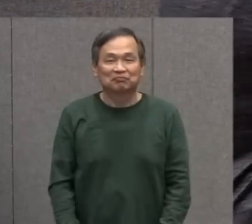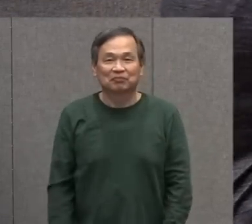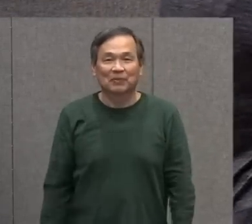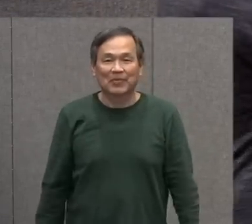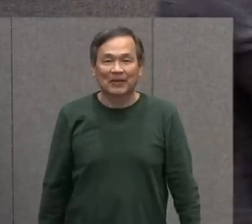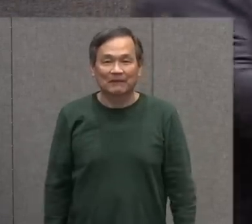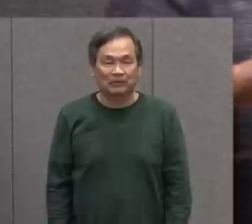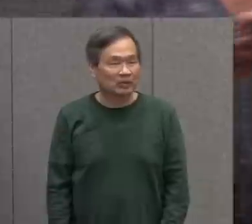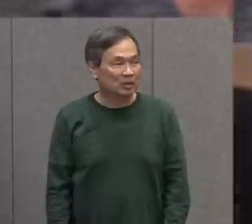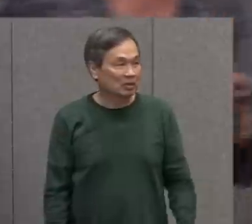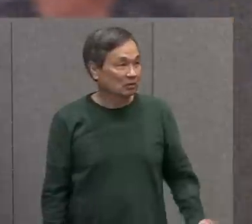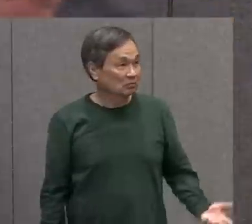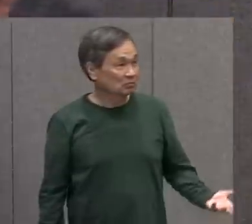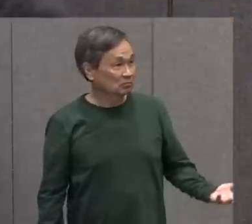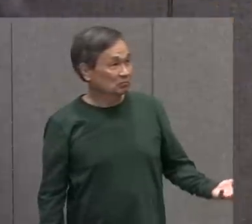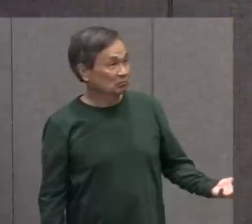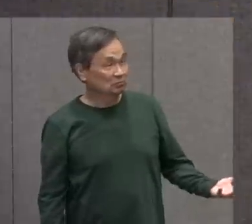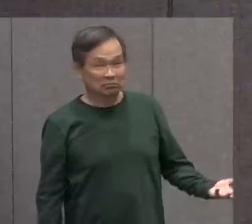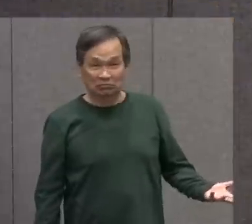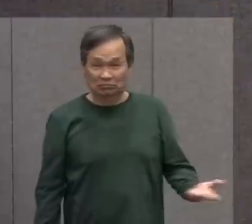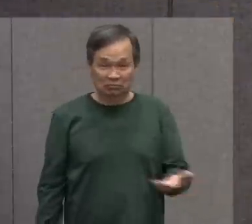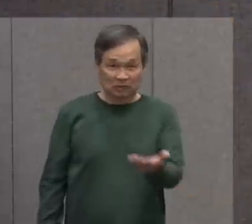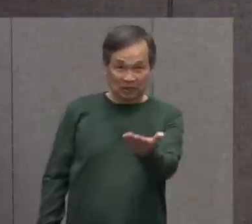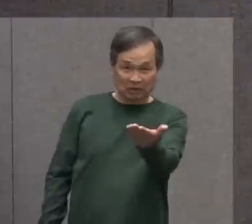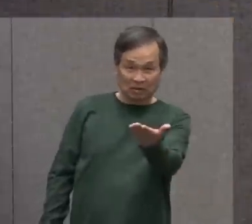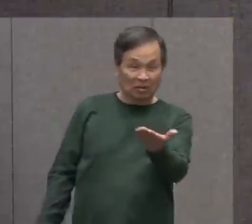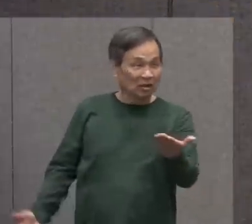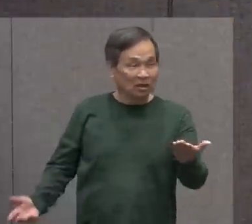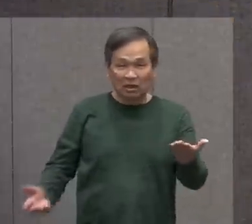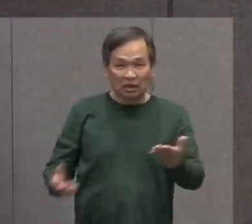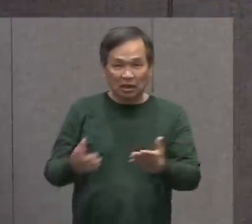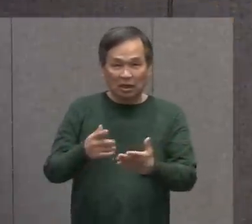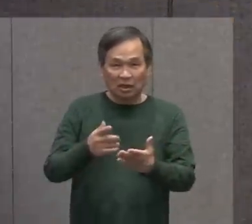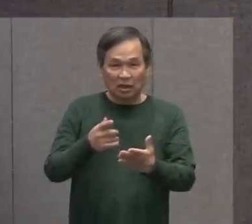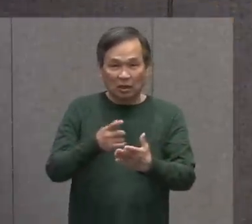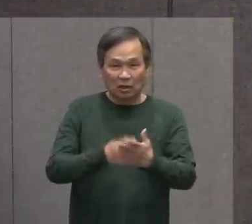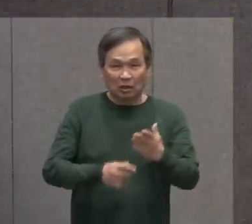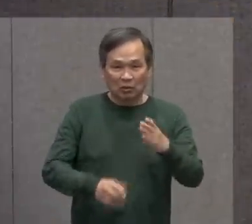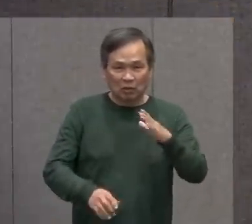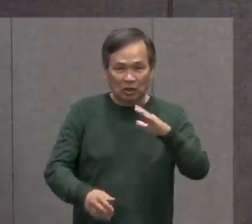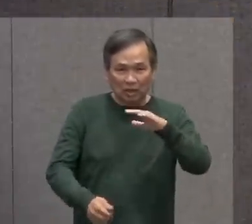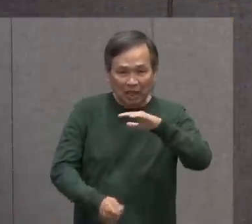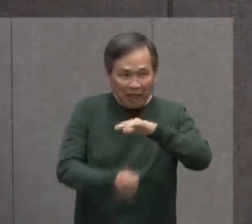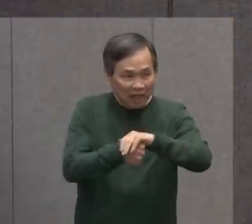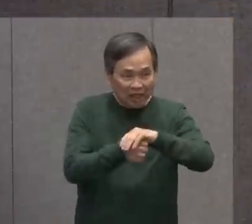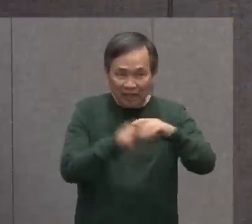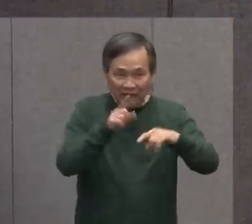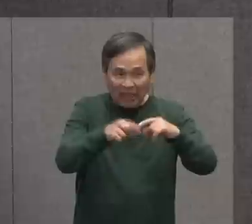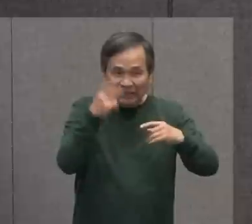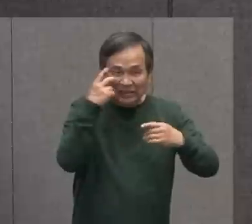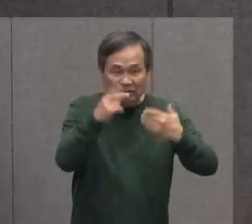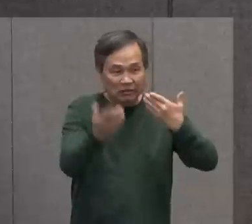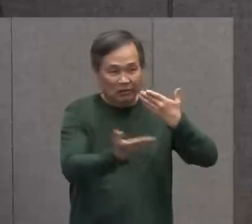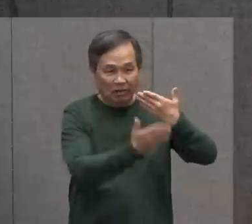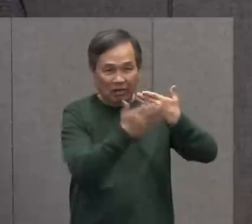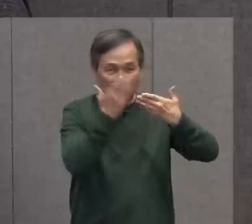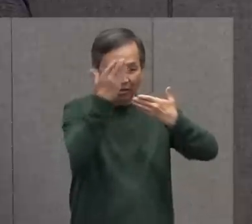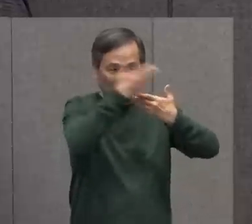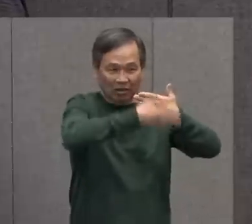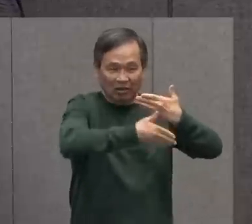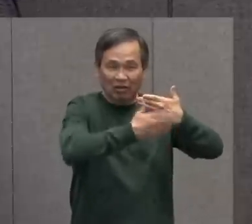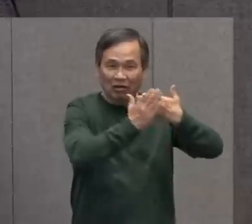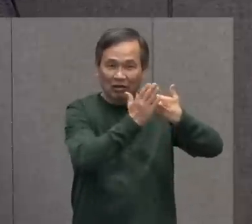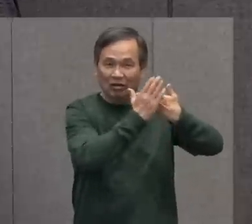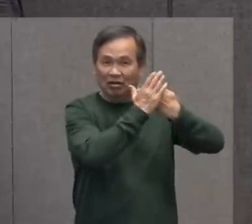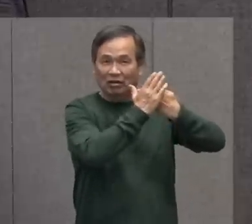Could we think about what we're hiding? If we know that we